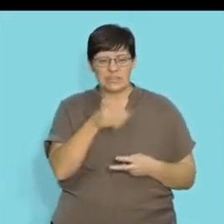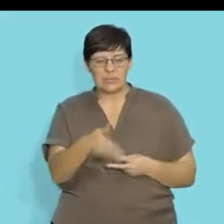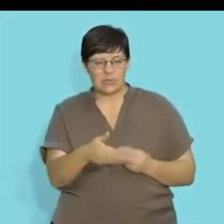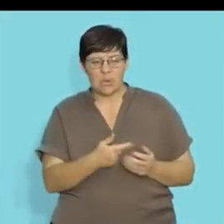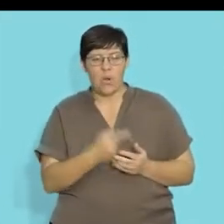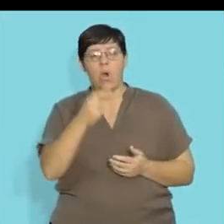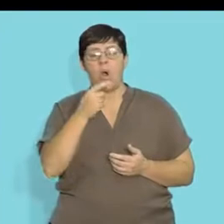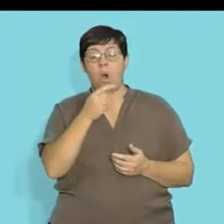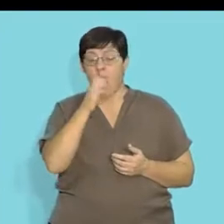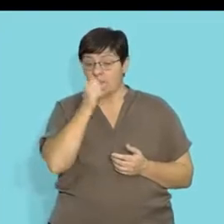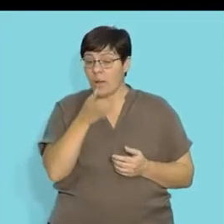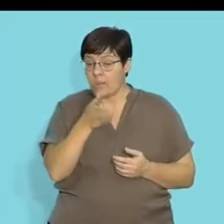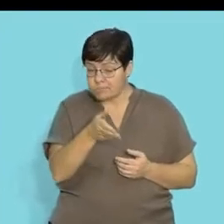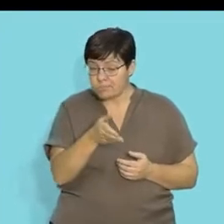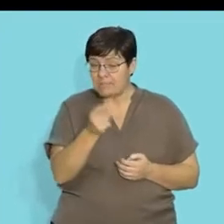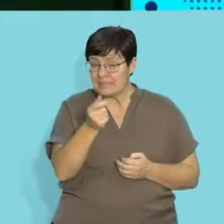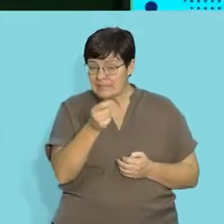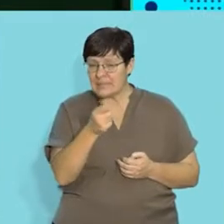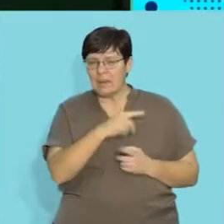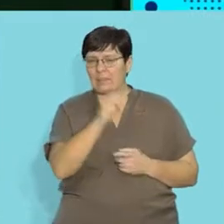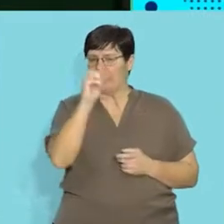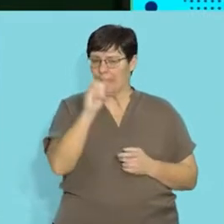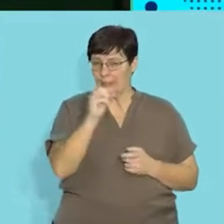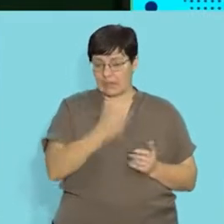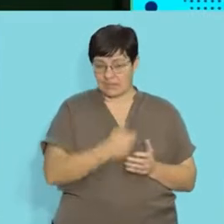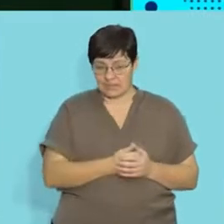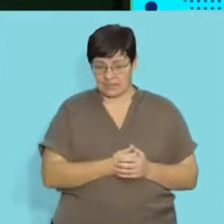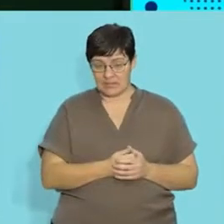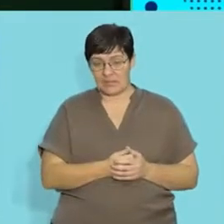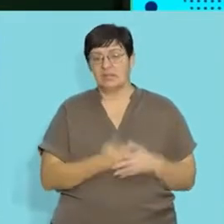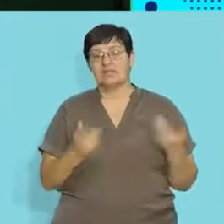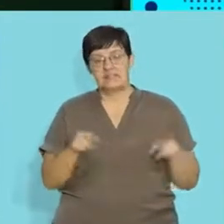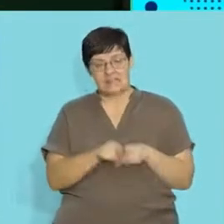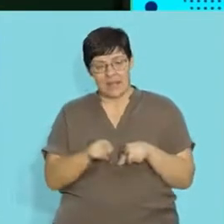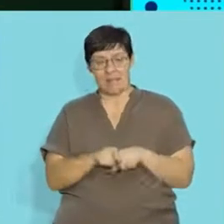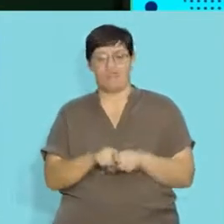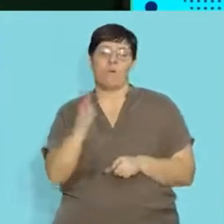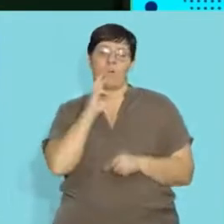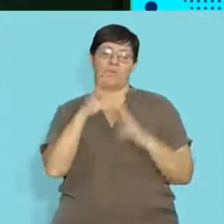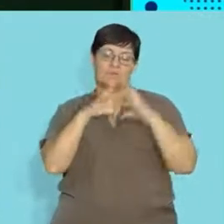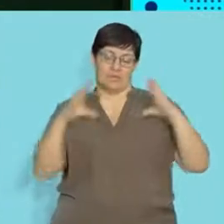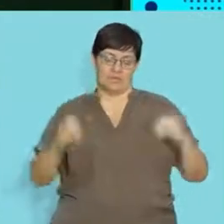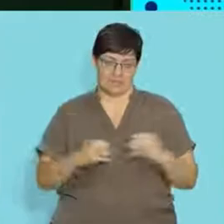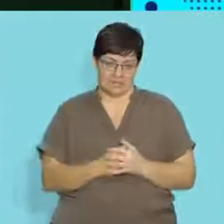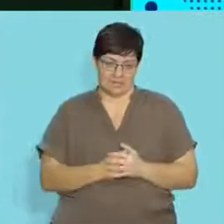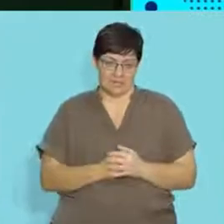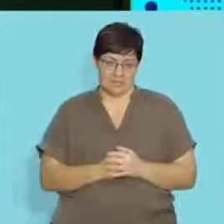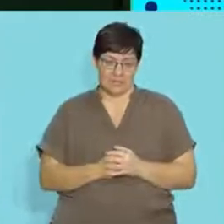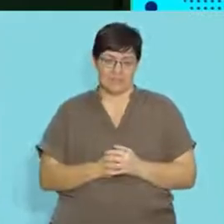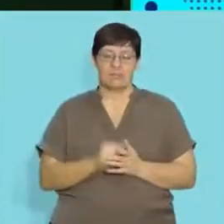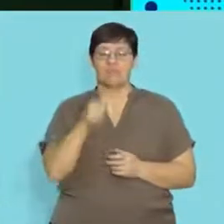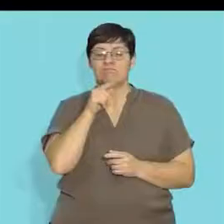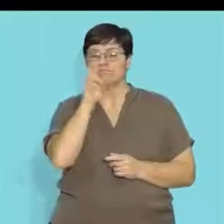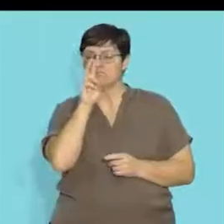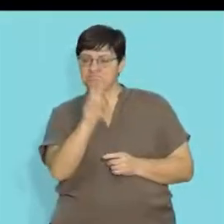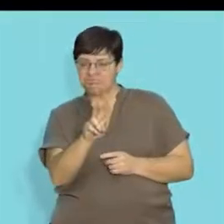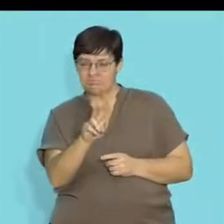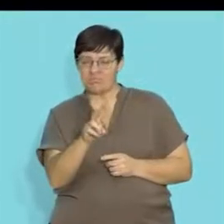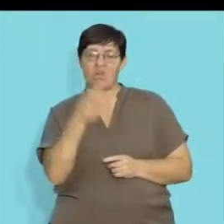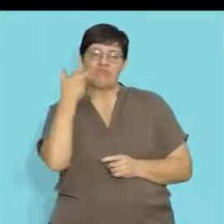or oranges where the seeds are extremely small or remnants of which, and even in watermelons. And so you'll find that